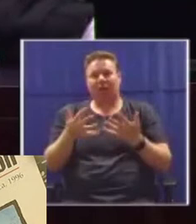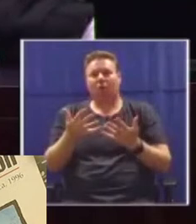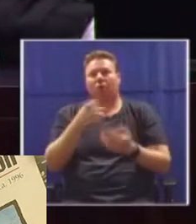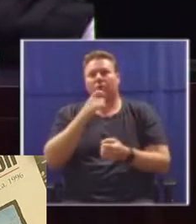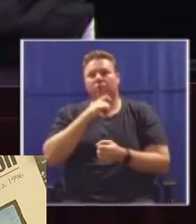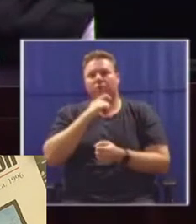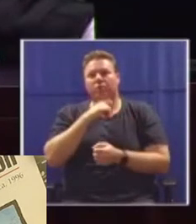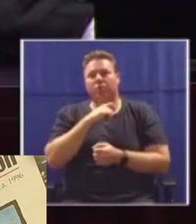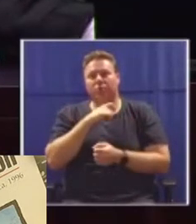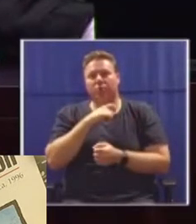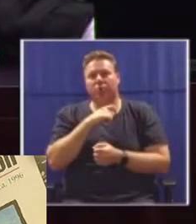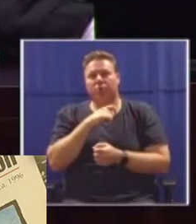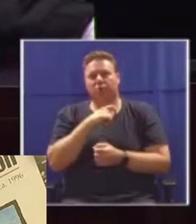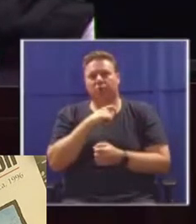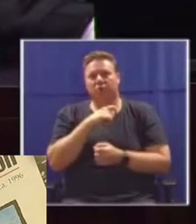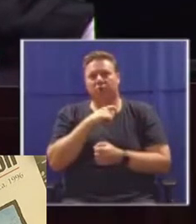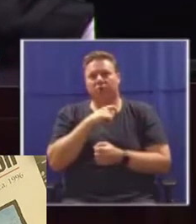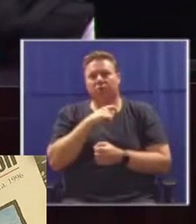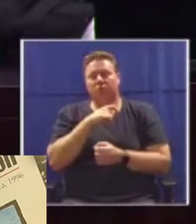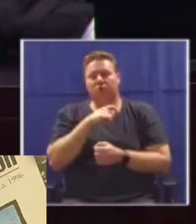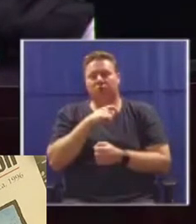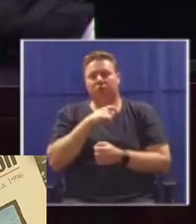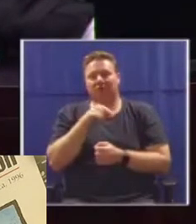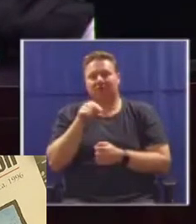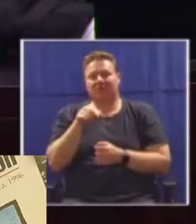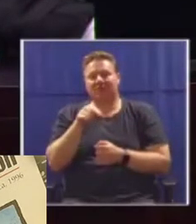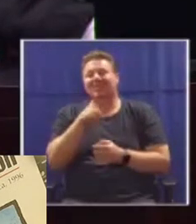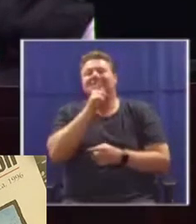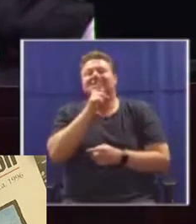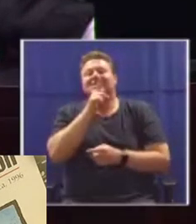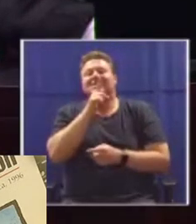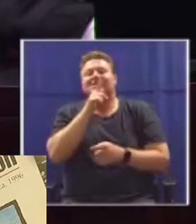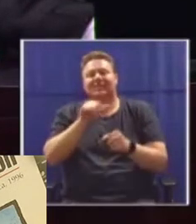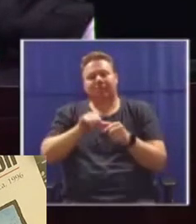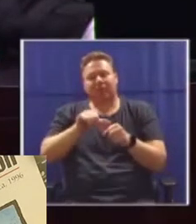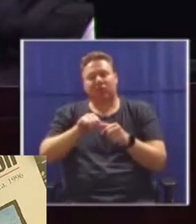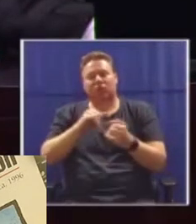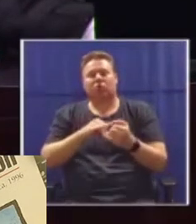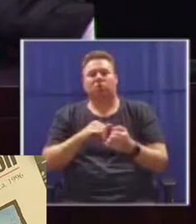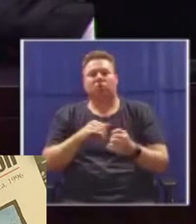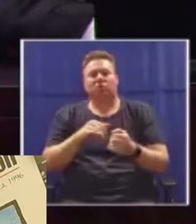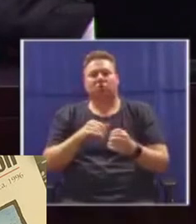accredited laboratories eligible to test the fuel sample and the associated cost.